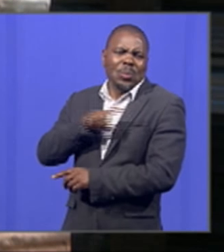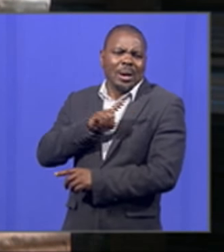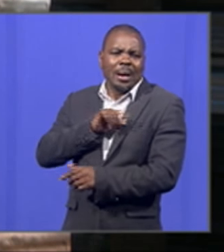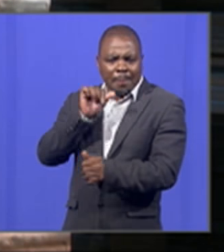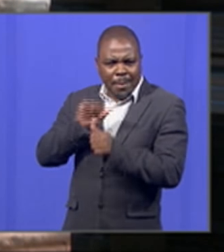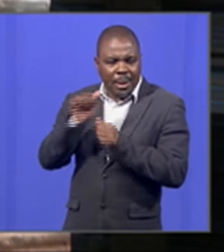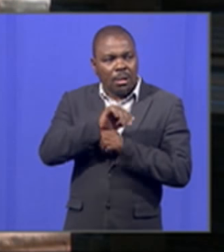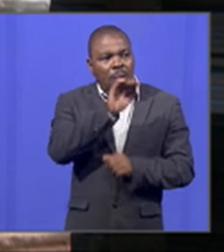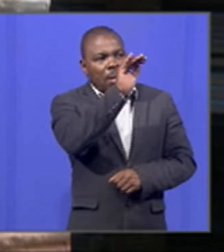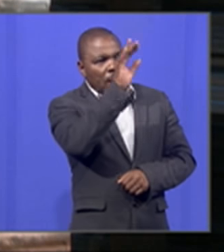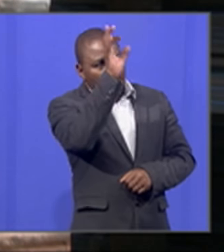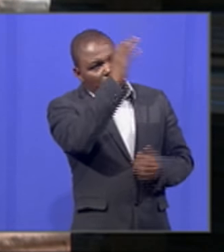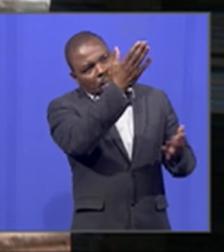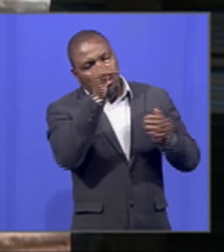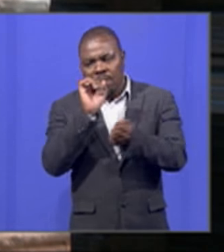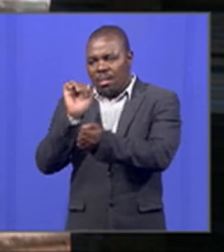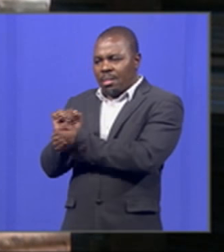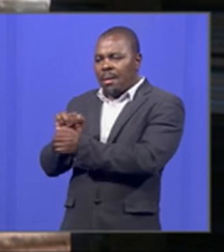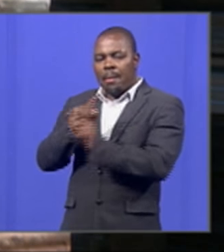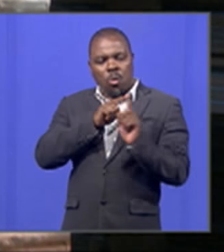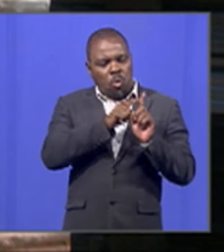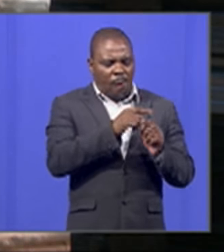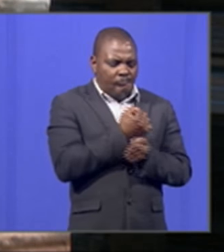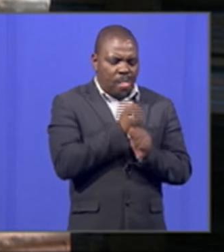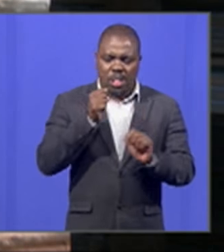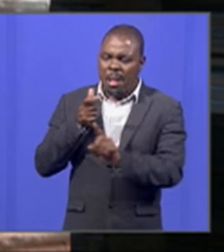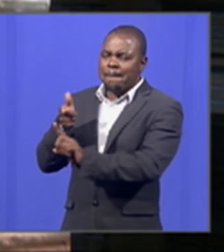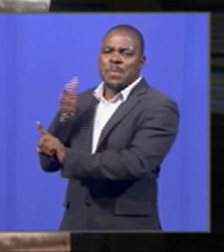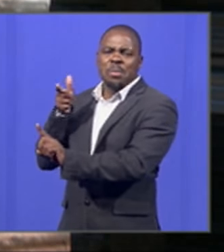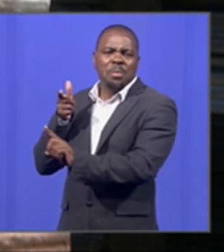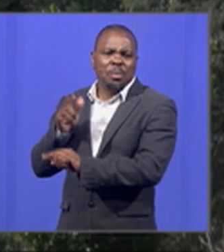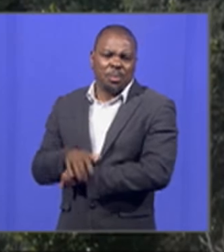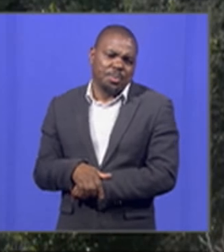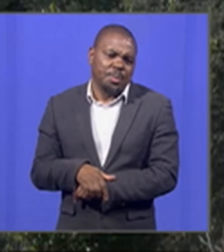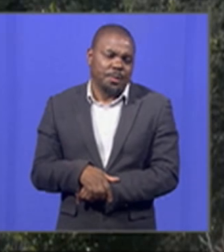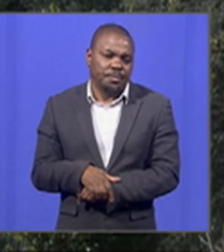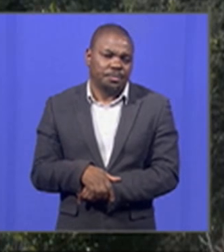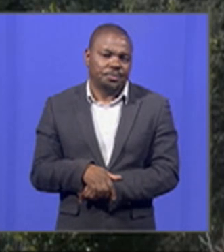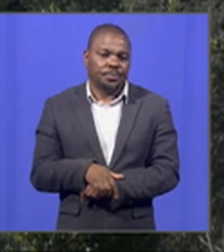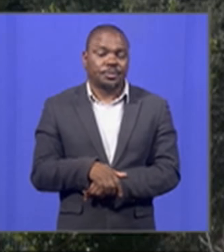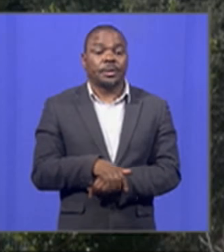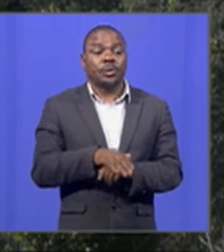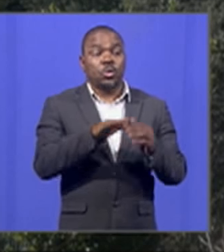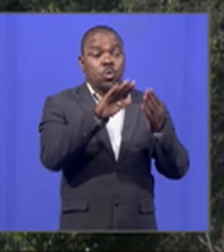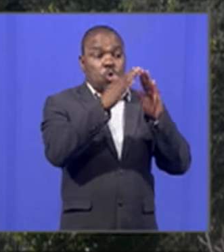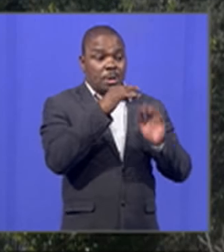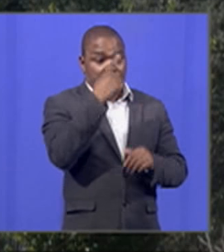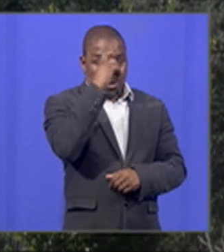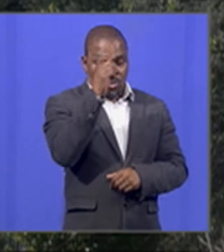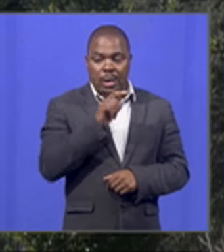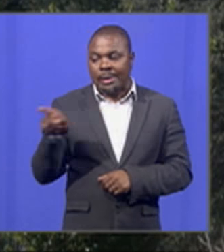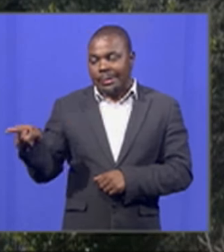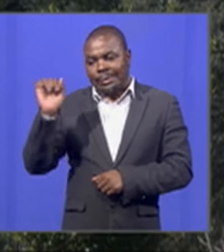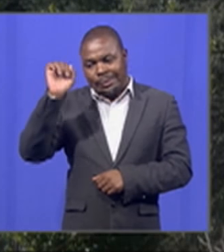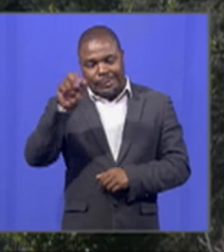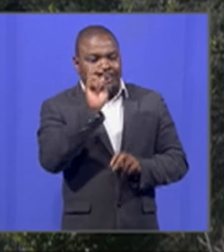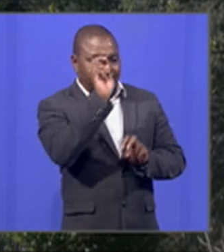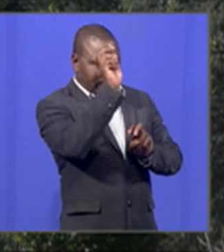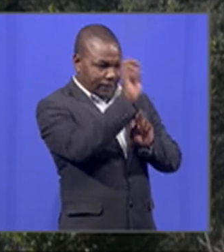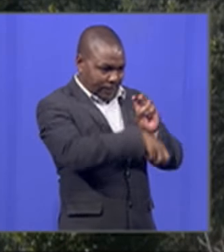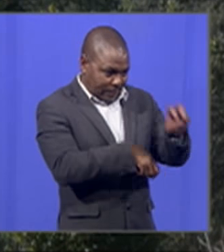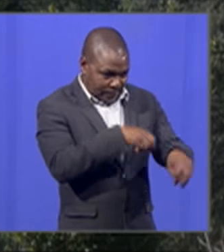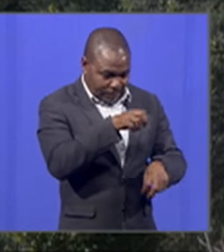no bitša maphodisa e fela yena kgetha go itšeela molao matsogong. Le ge badudi ba dumela gore go bile le bogodu bontši bo